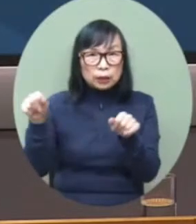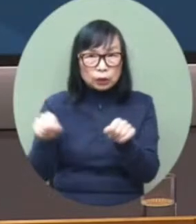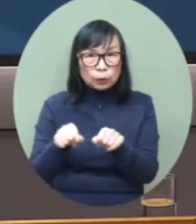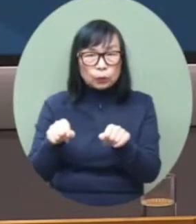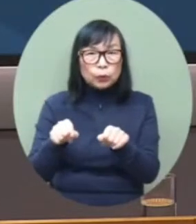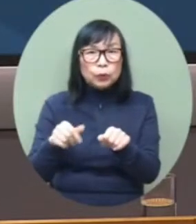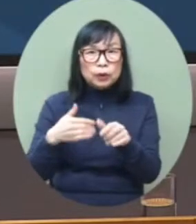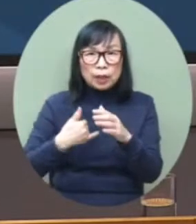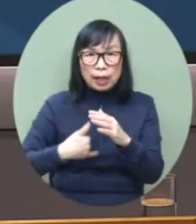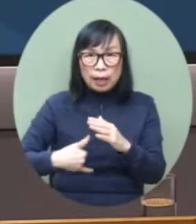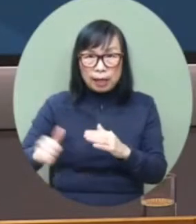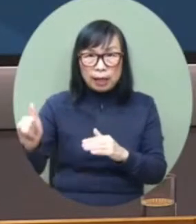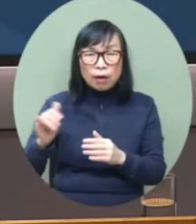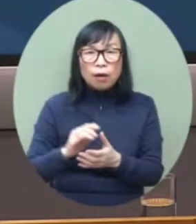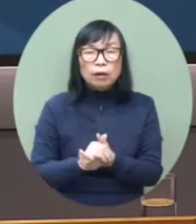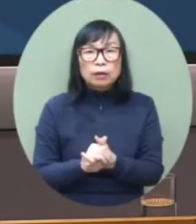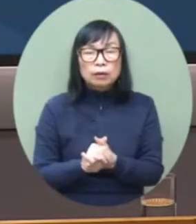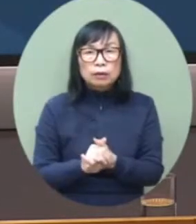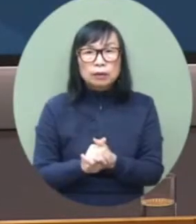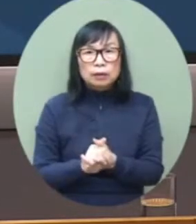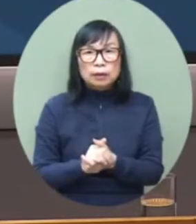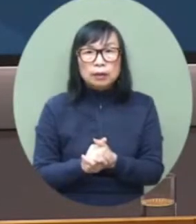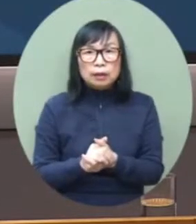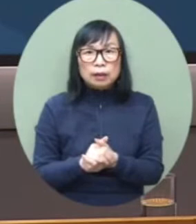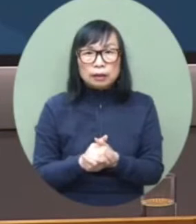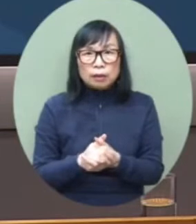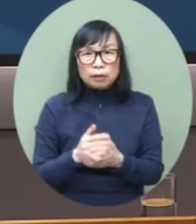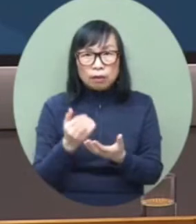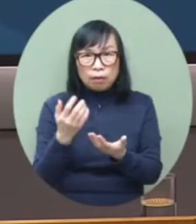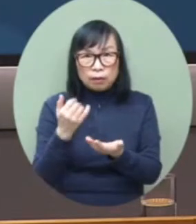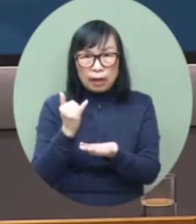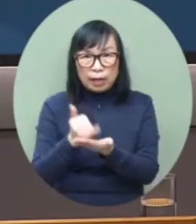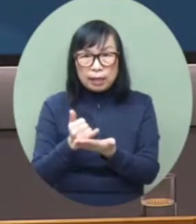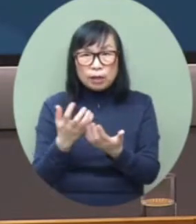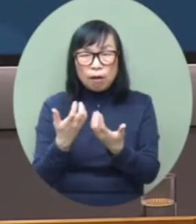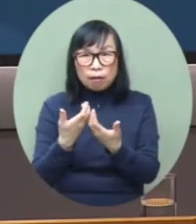risks, and we have considered shortening the